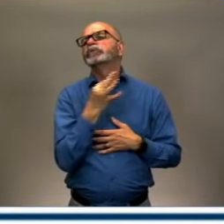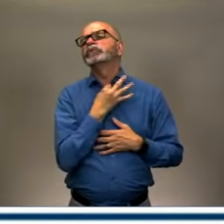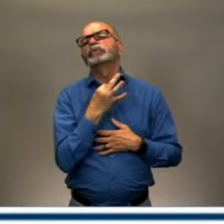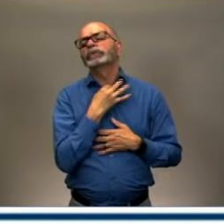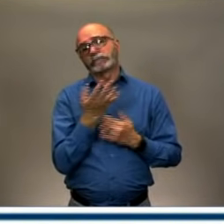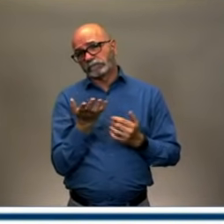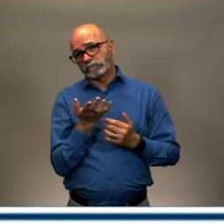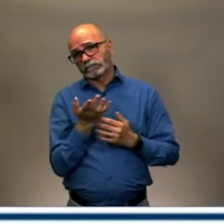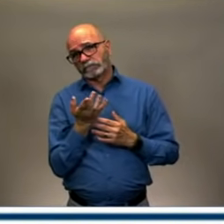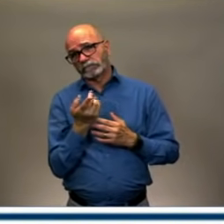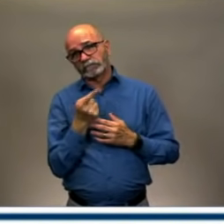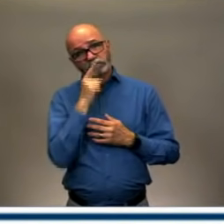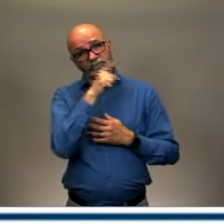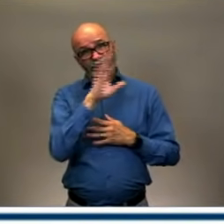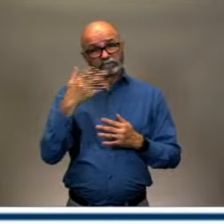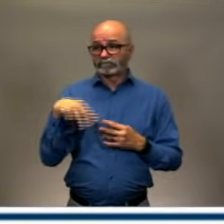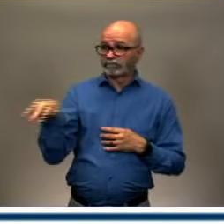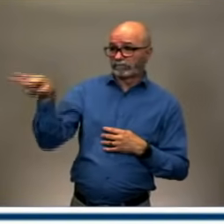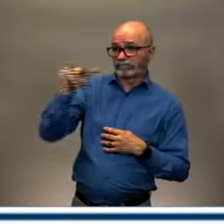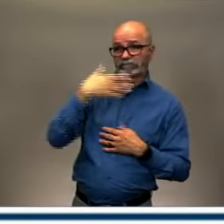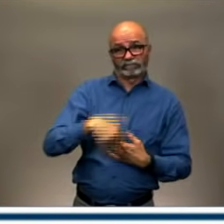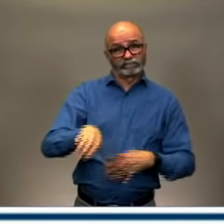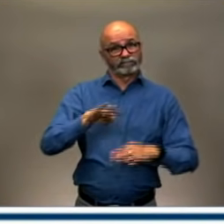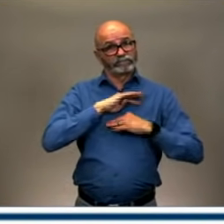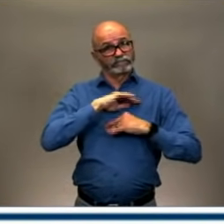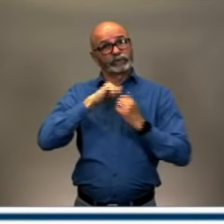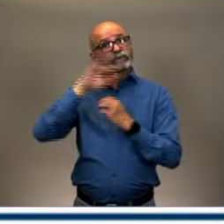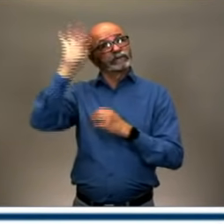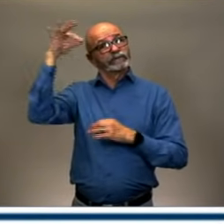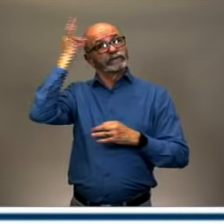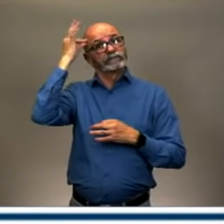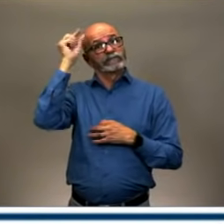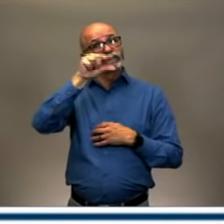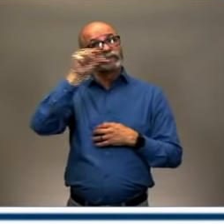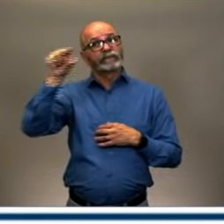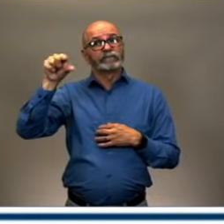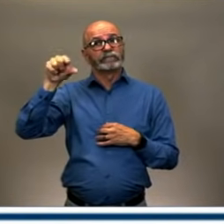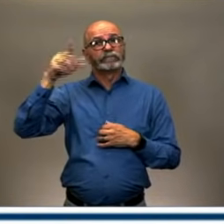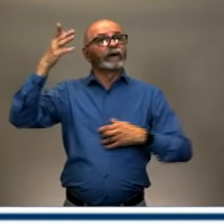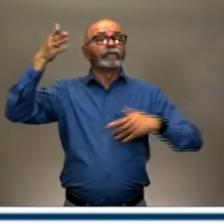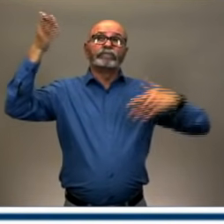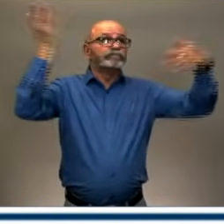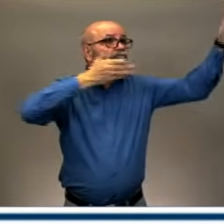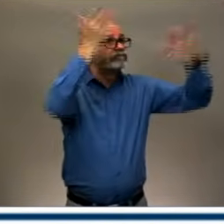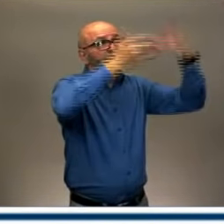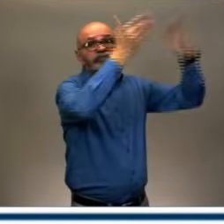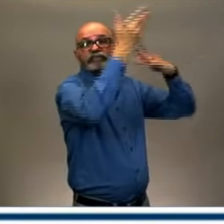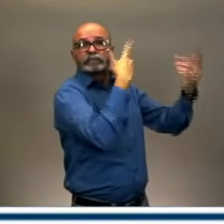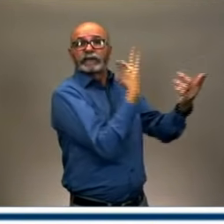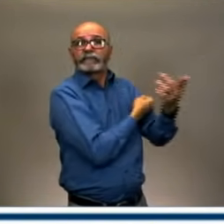you happy with how the federal government has dealt with the vaccine delivery? Would